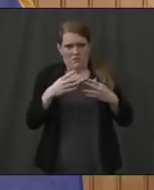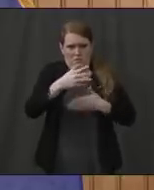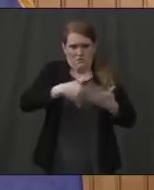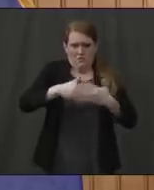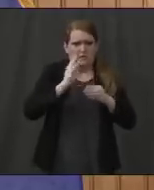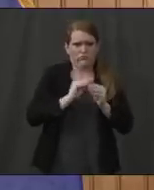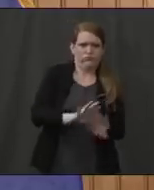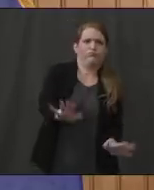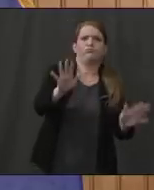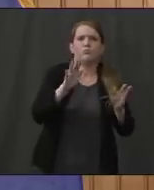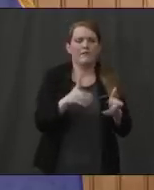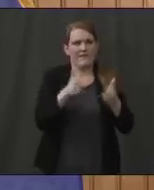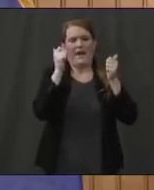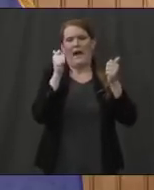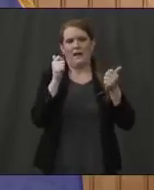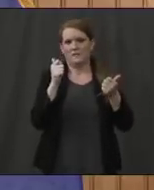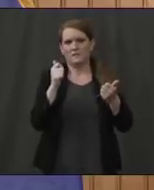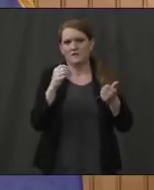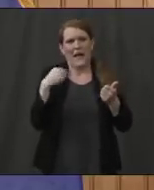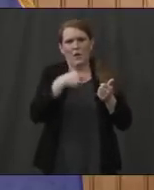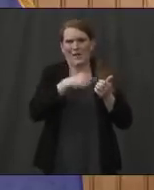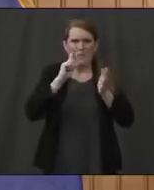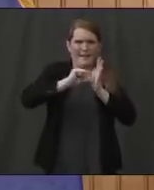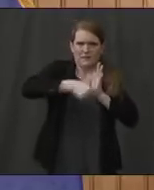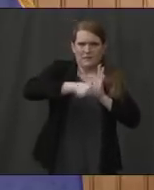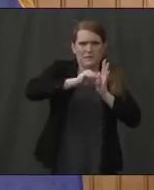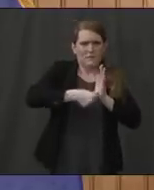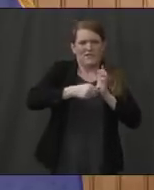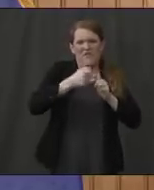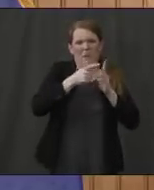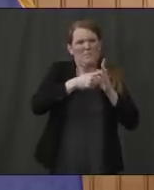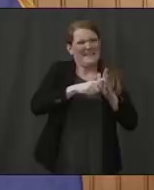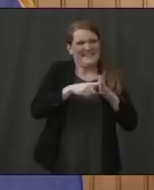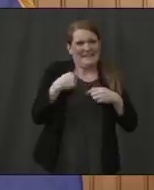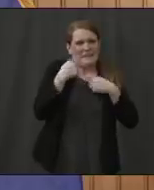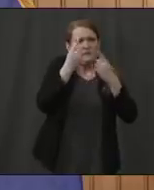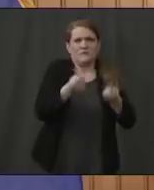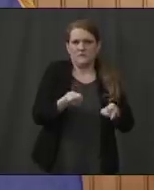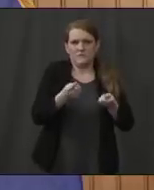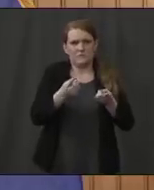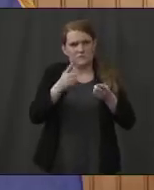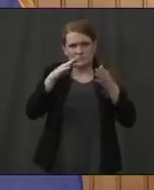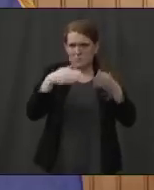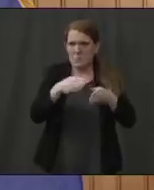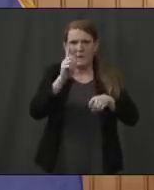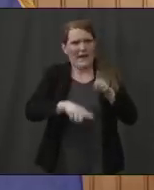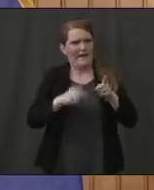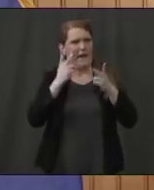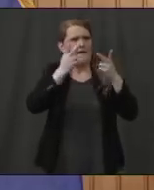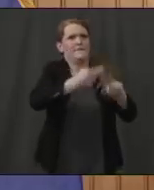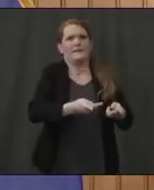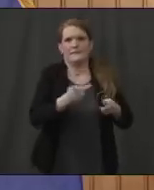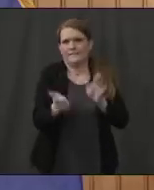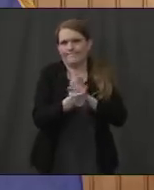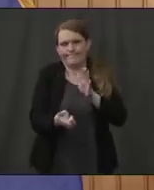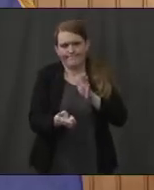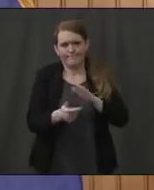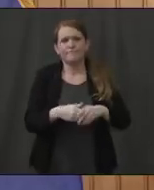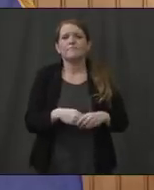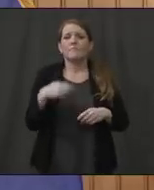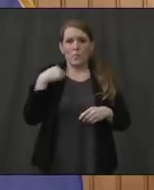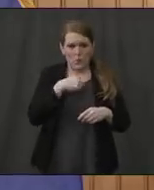on. We got a little heat about this. No visitation there. And yes, we've had incidents where people have